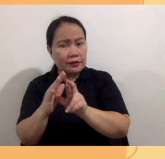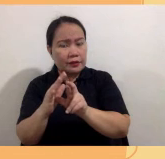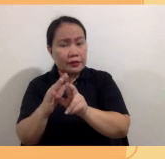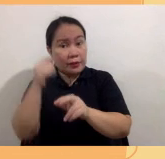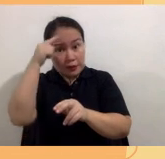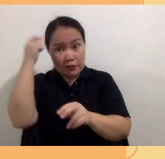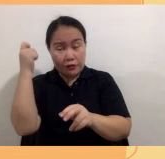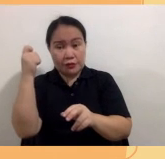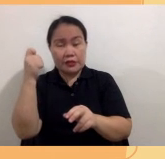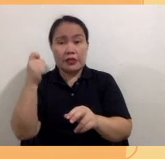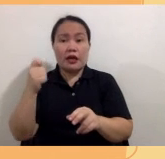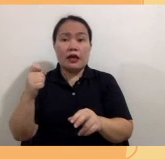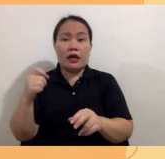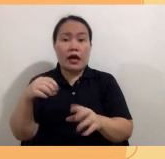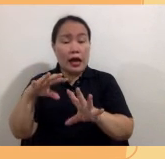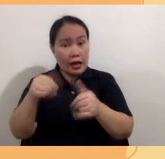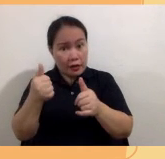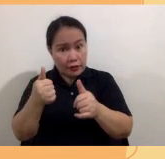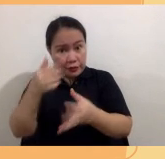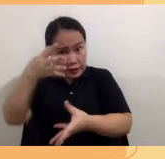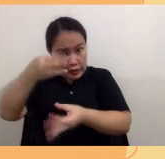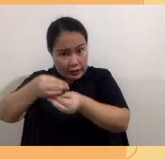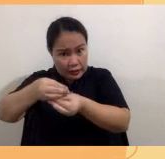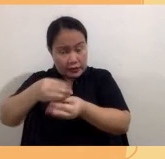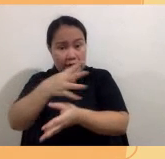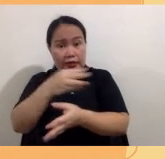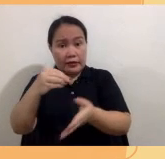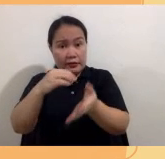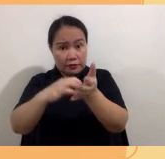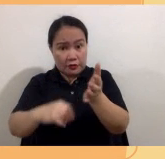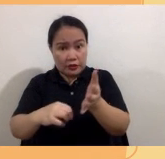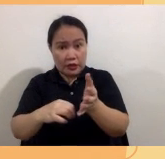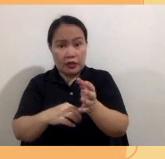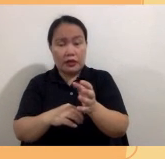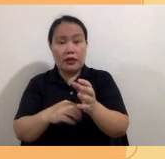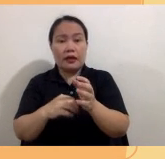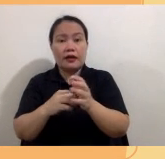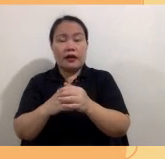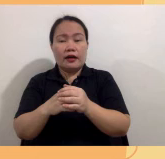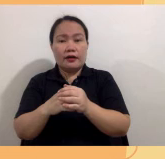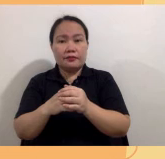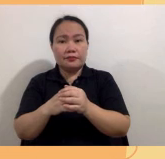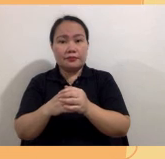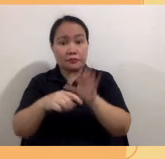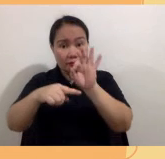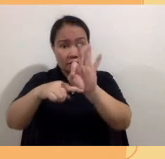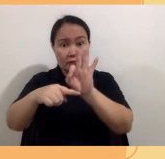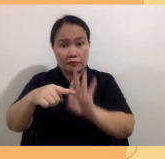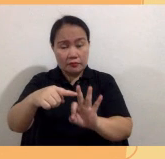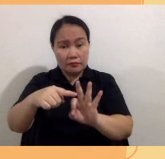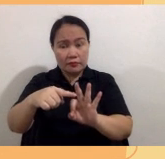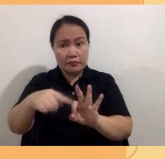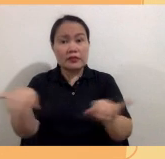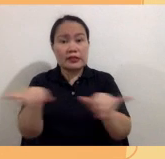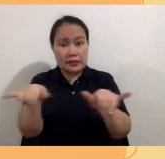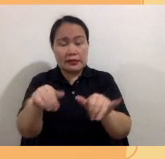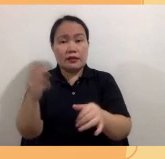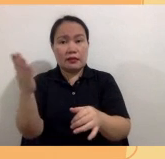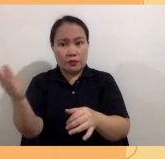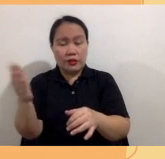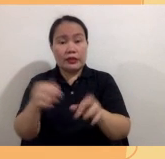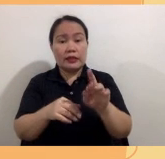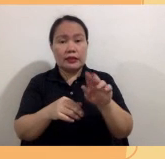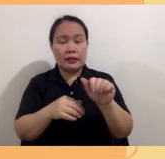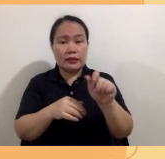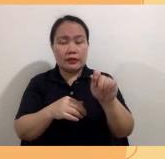kung paano natin siya ginagawa, yun din ang ginagawa natin sa rational expressions na may parehong denominators.